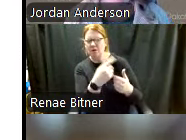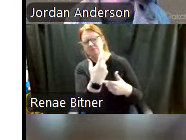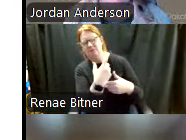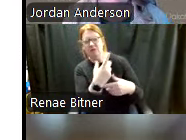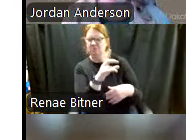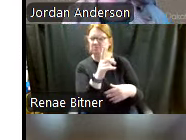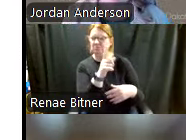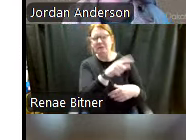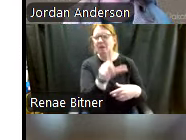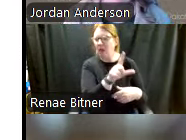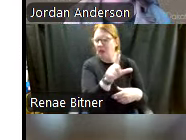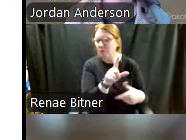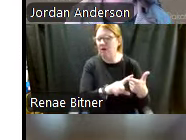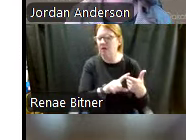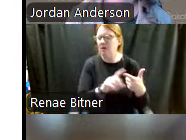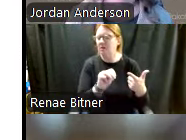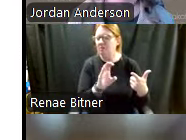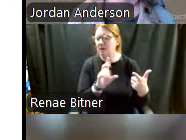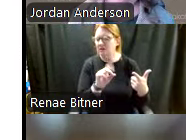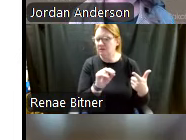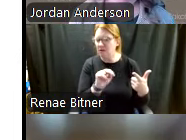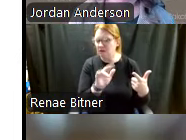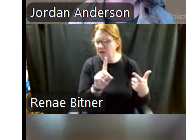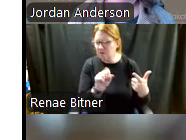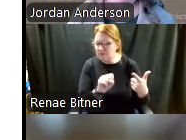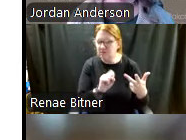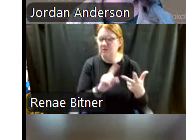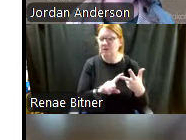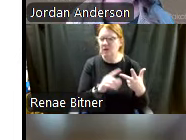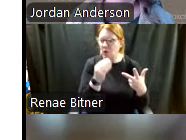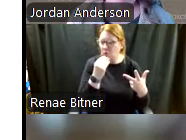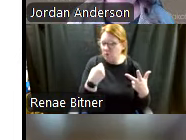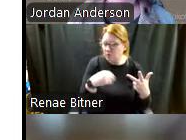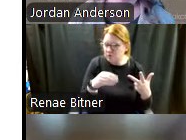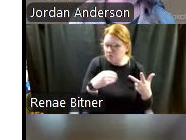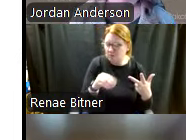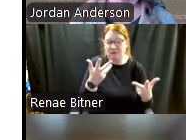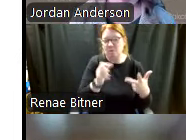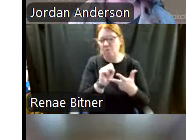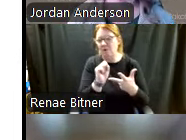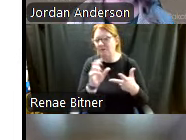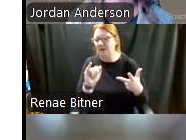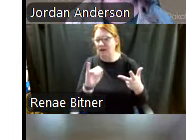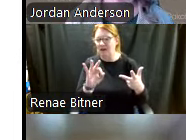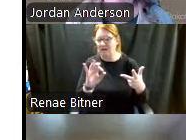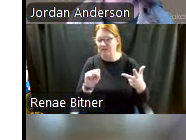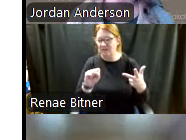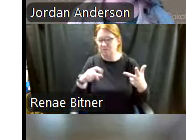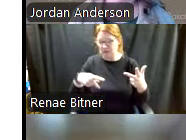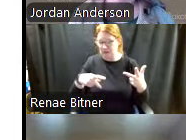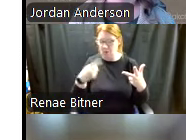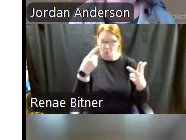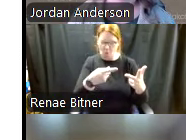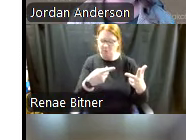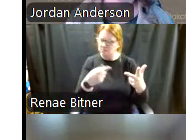library, McDonald's, the grocery store, while we're working on one of your IFSP goals, and just have them tag along? A